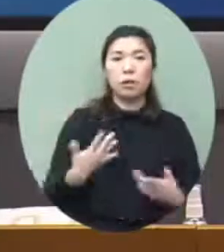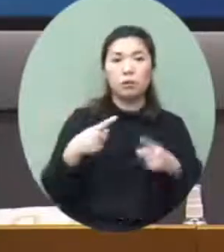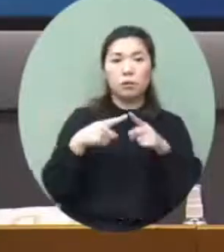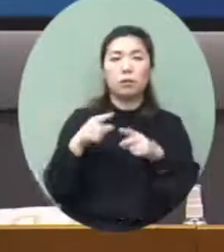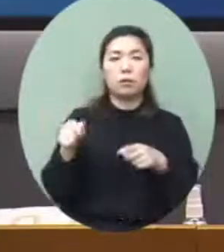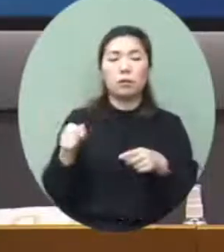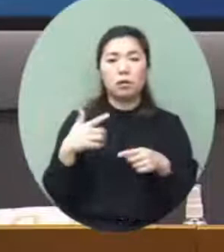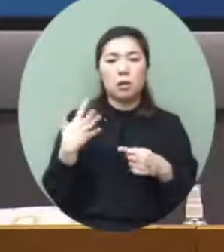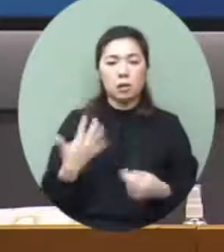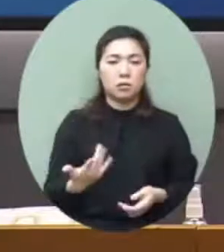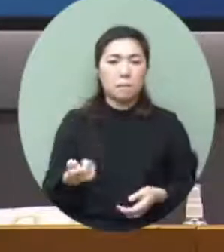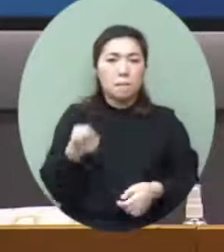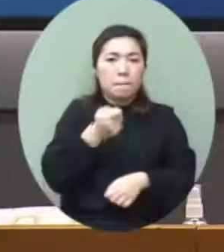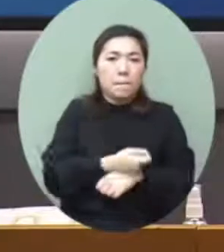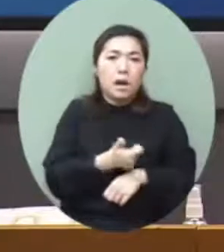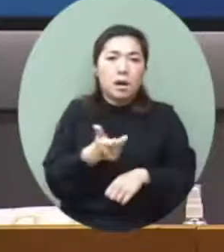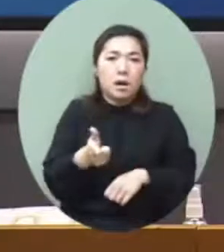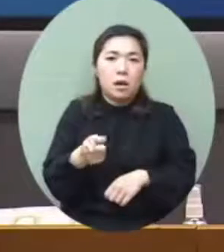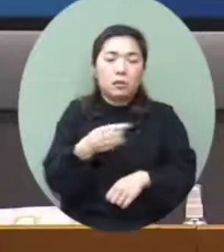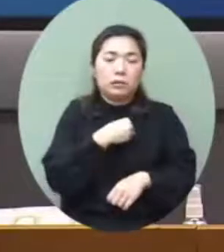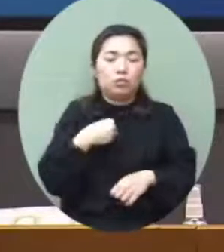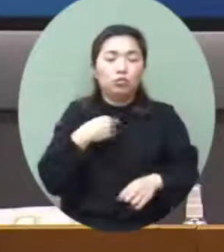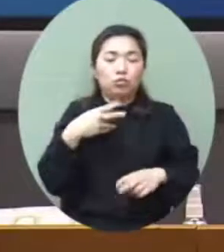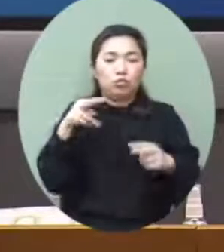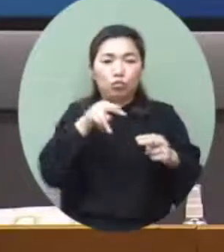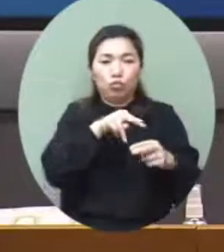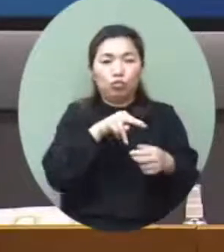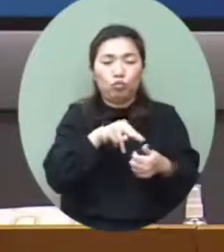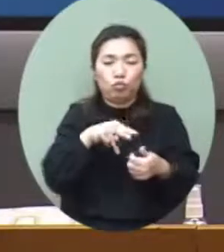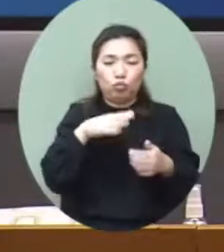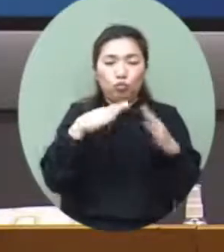The 75 who have just arrived